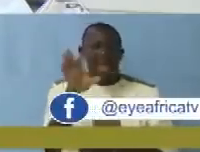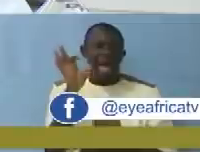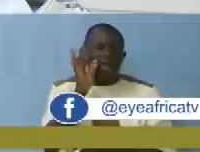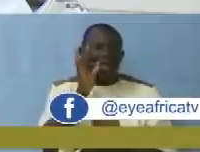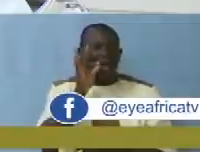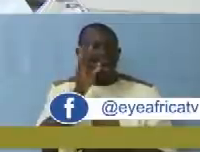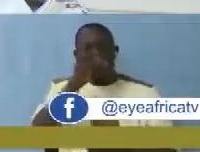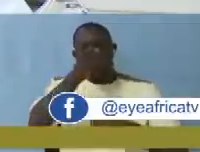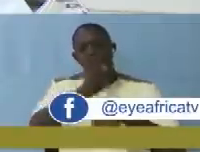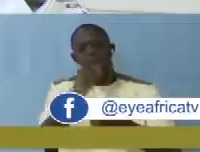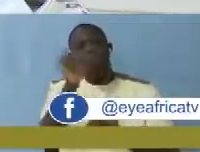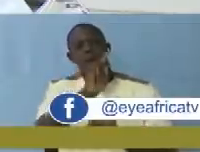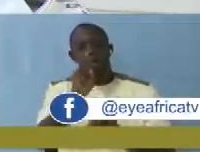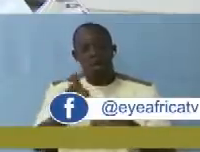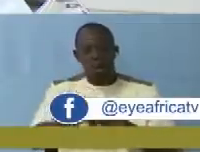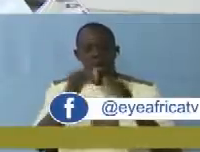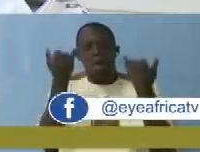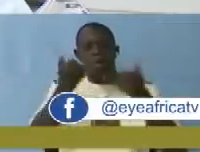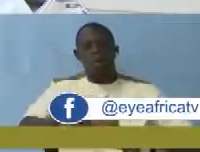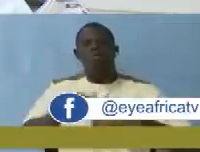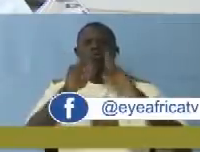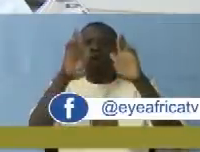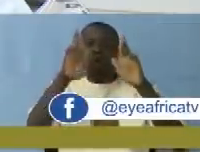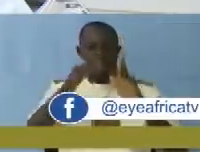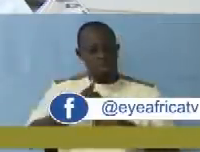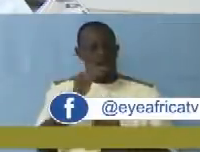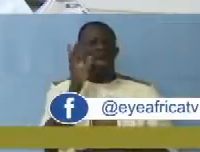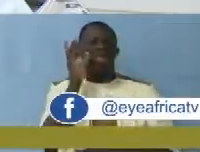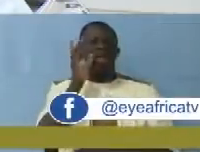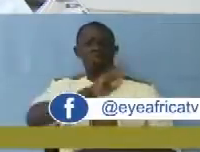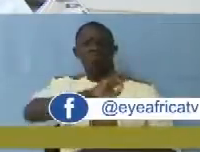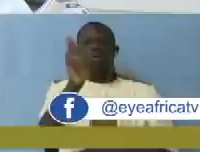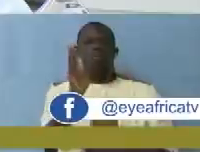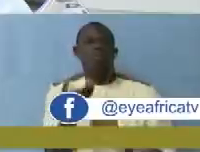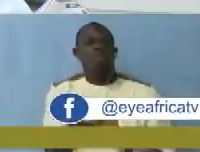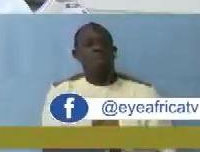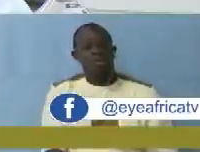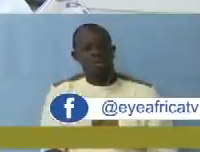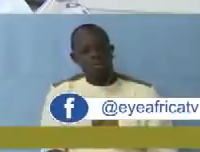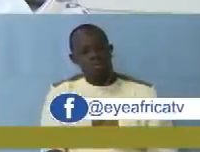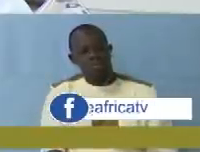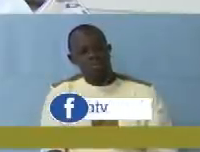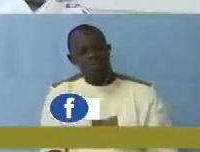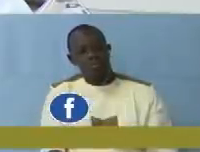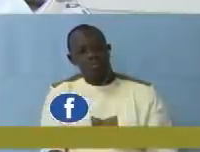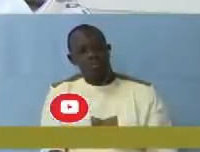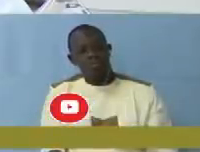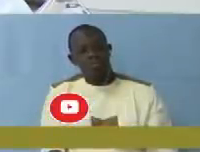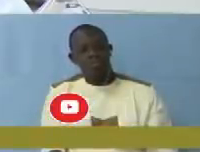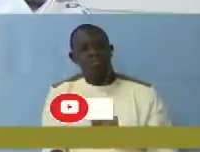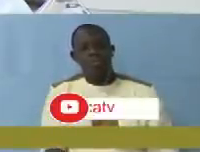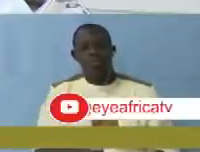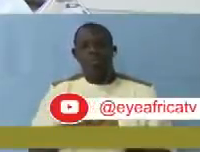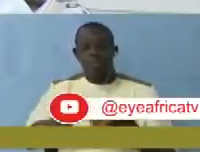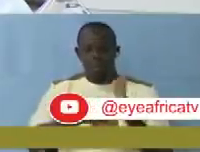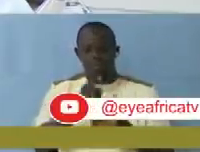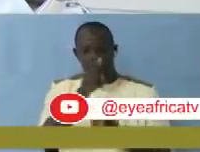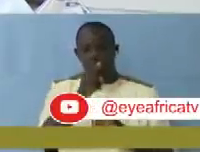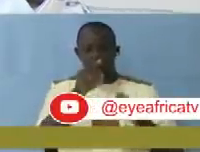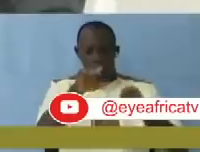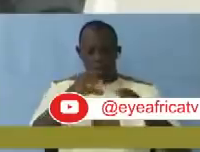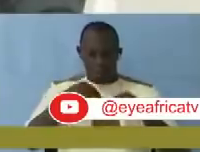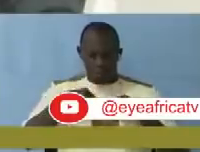my proposal. Council where ko jabiru bekala jikila teolti. Woto wala nante fenfola. So you accept that